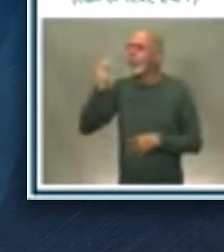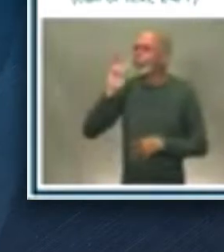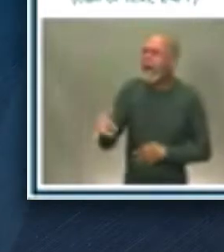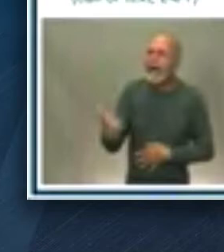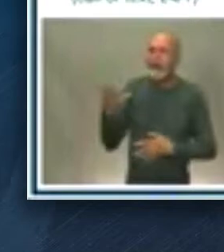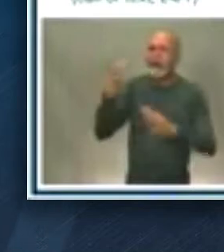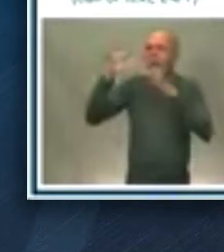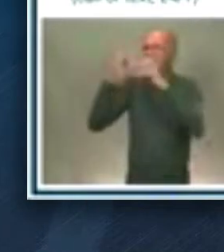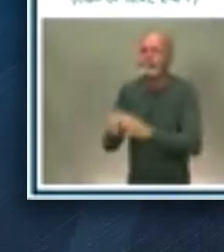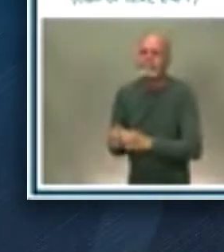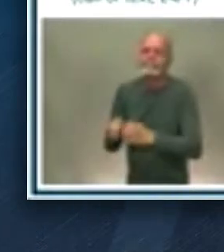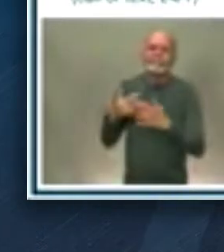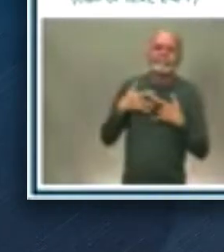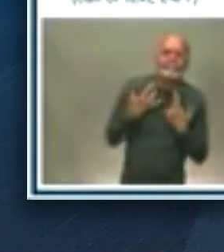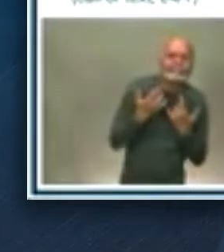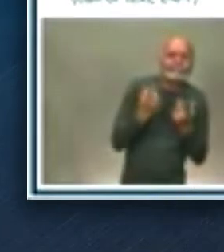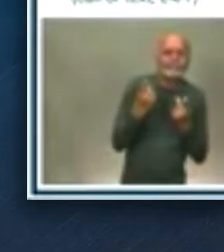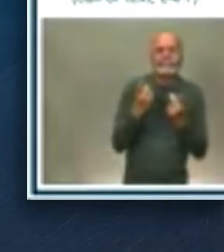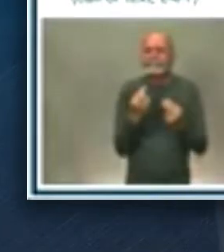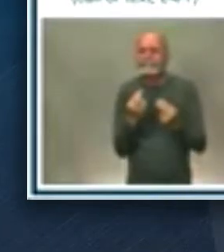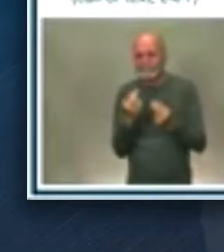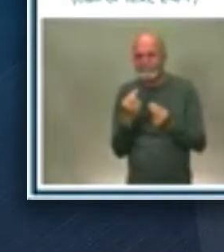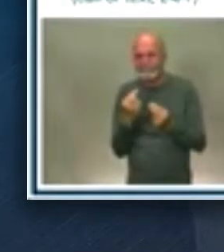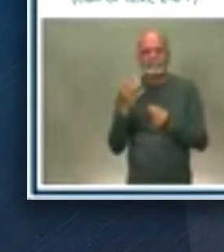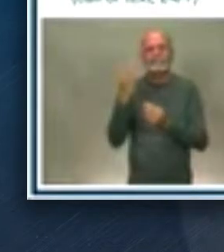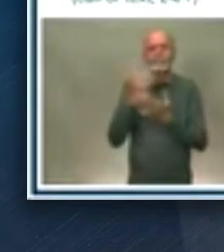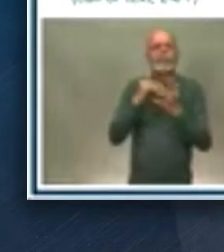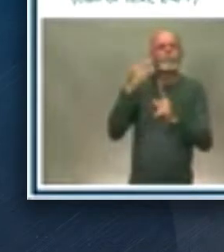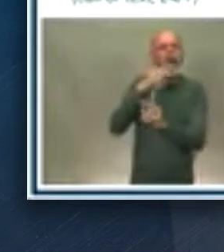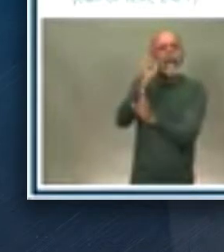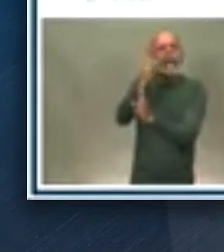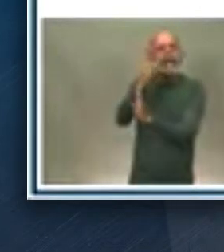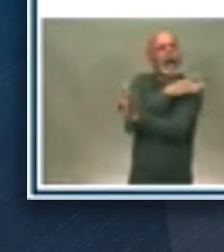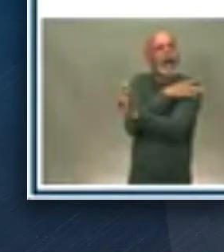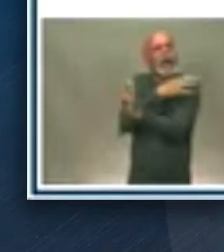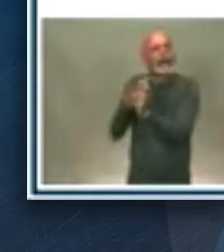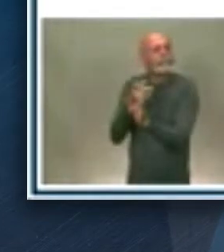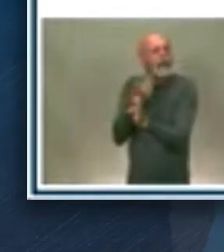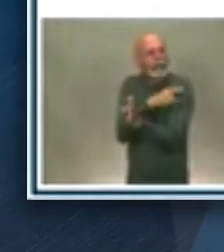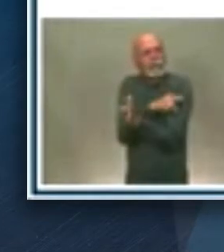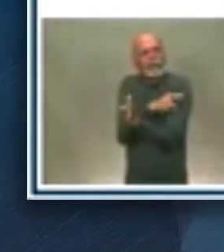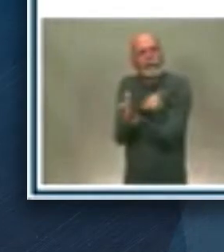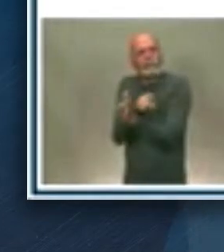number of steps that had happened along the way. So I'll have further discussions with them, but